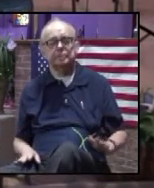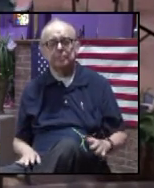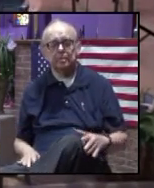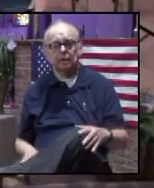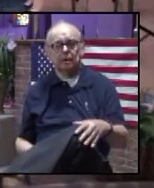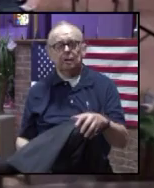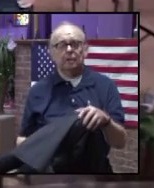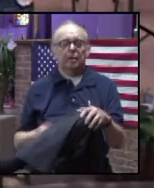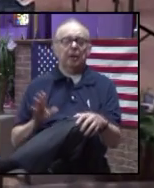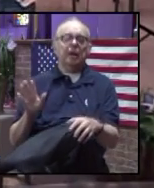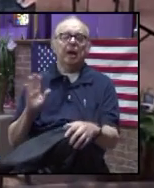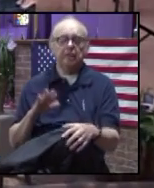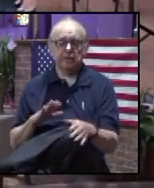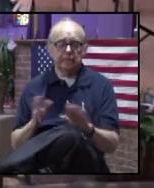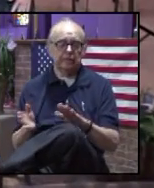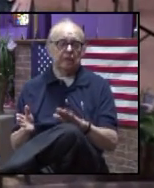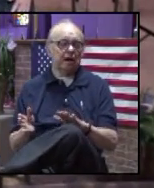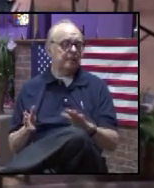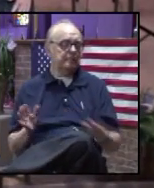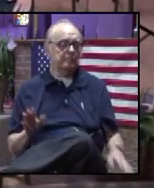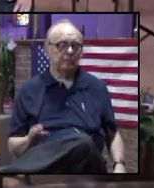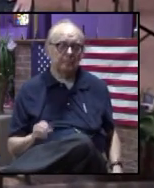and they just pass.